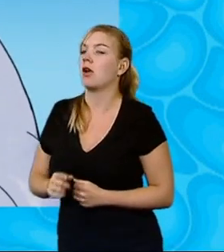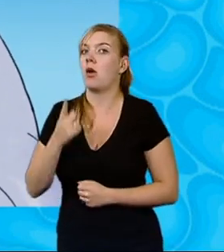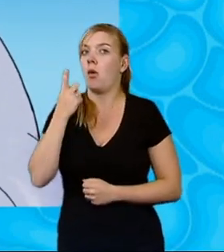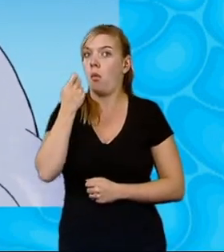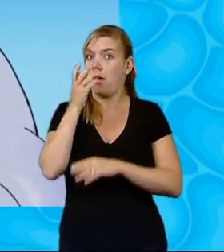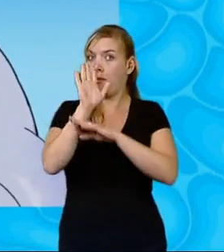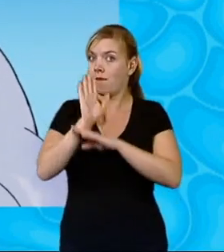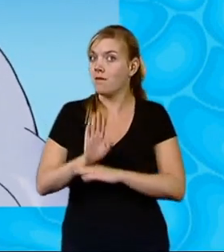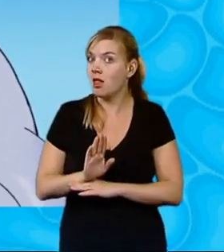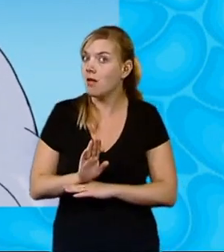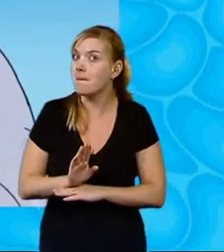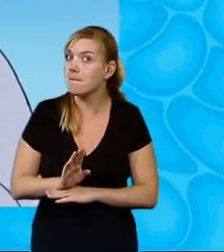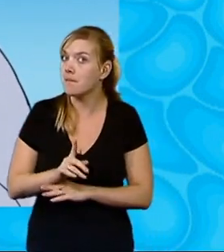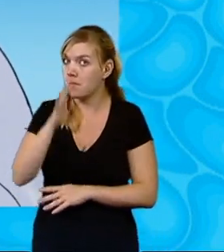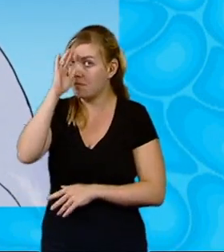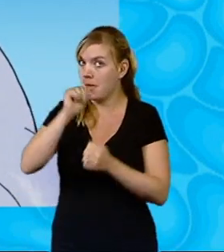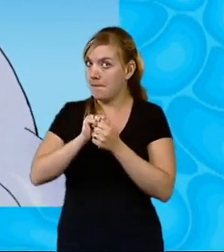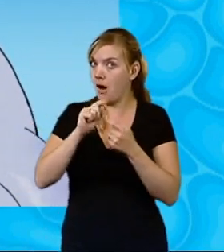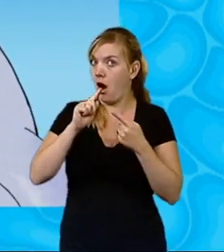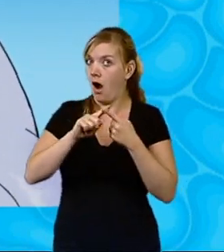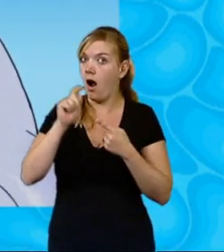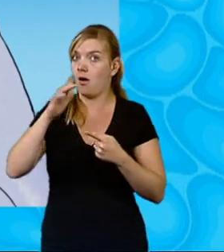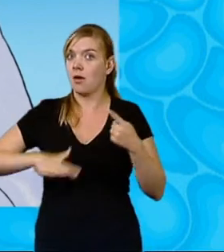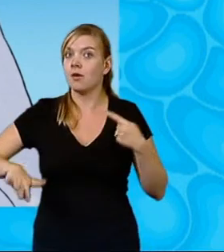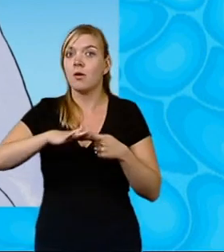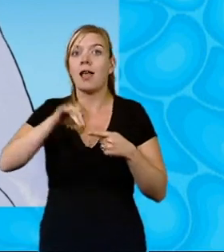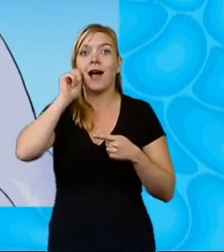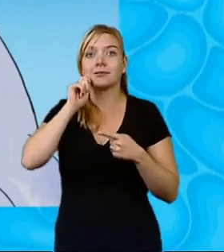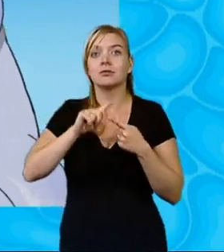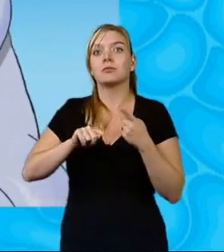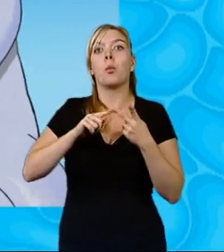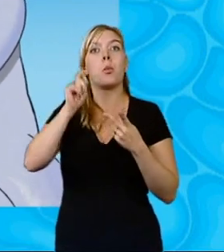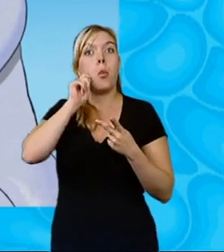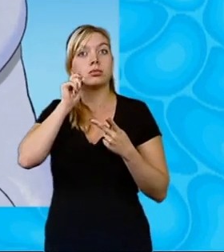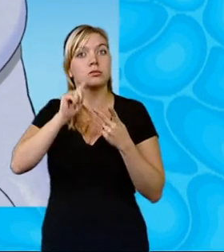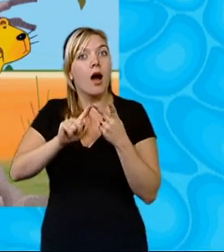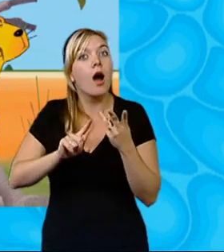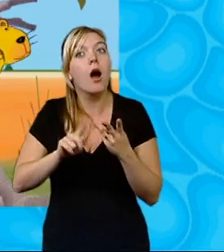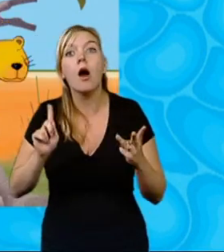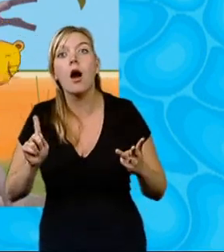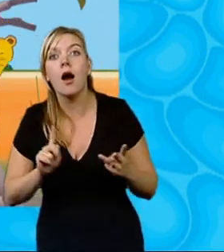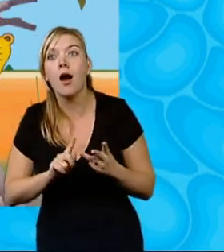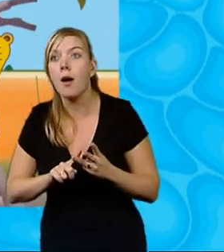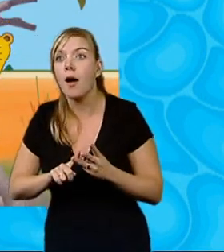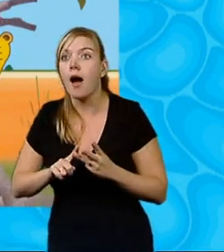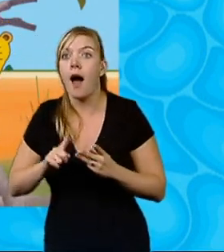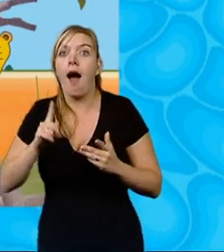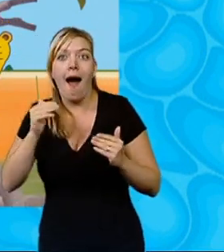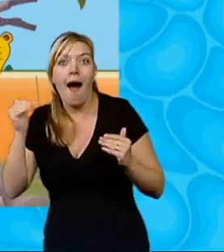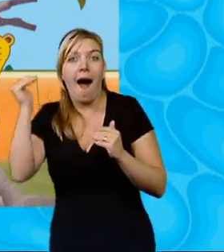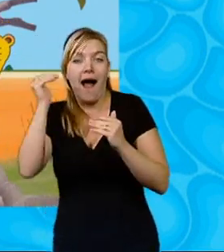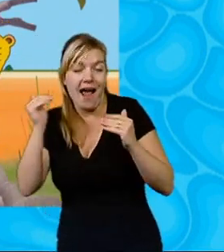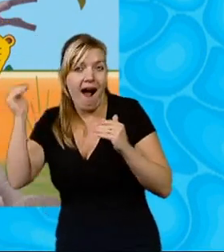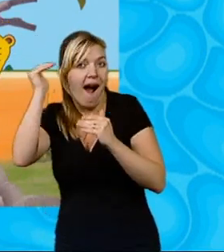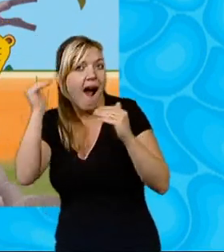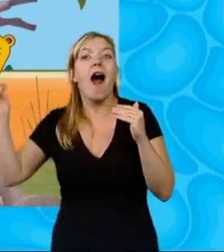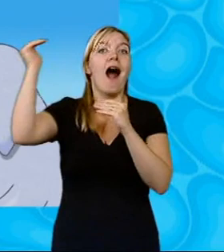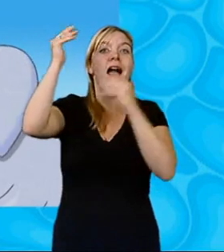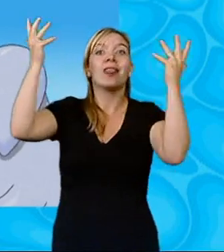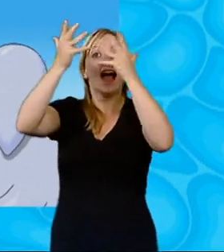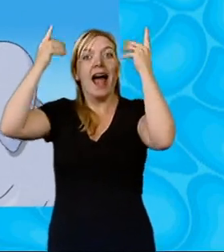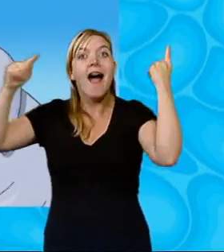remember? There were three. Water, land, and... High up, high up, high up in the